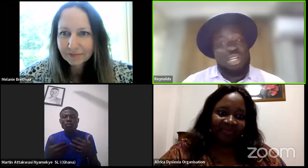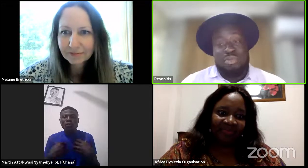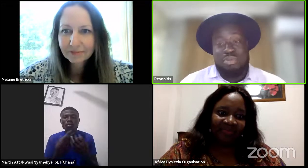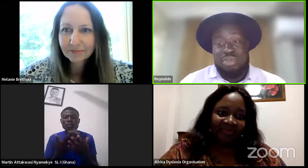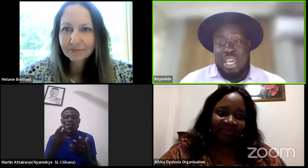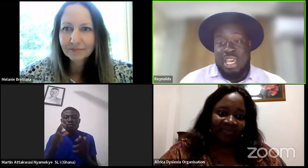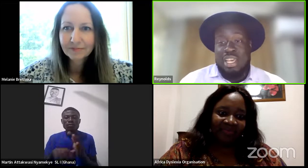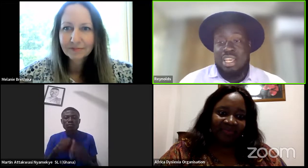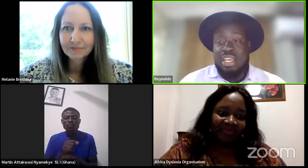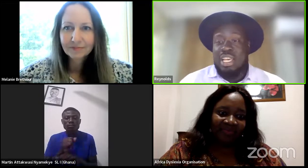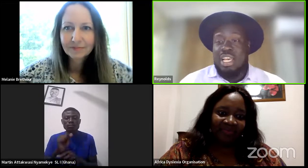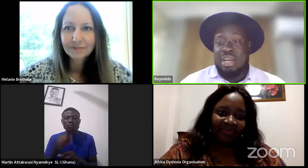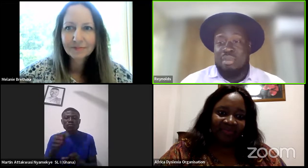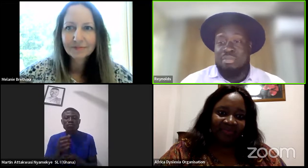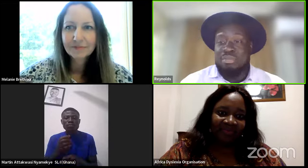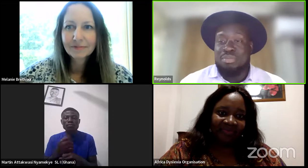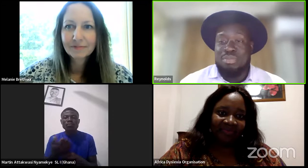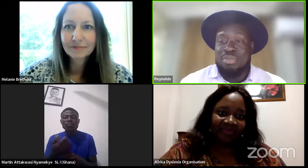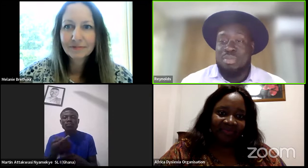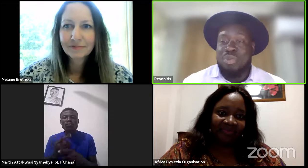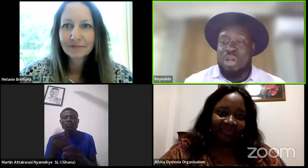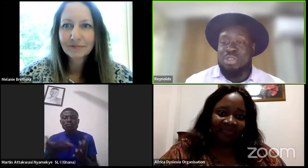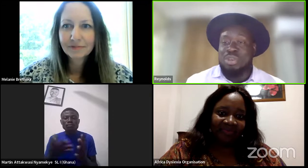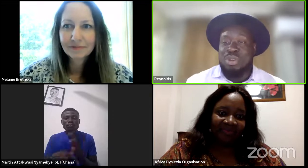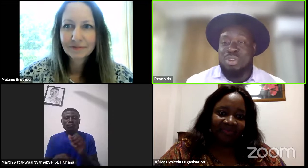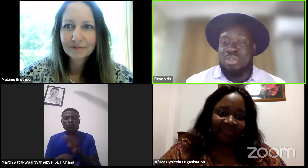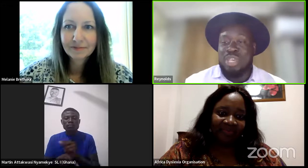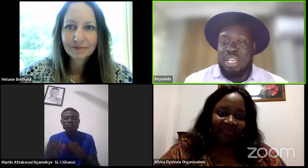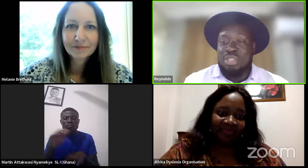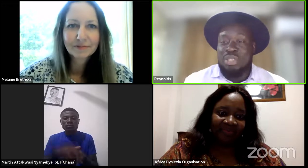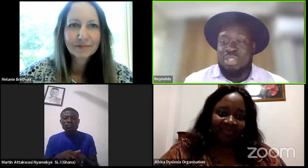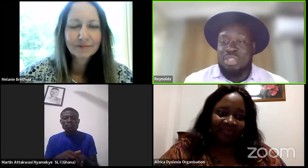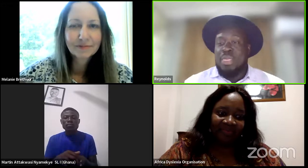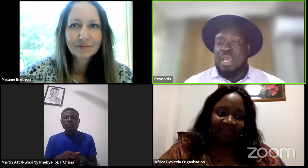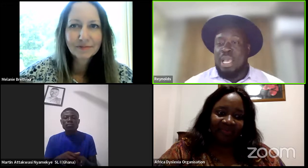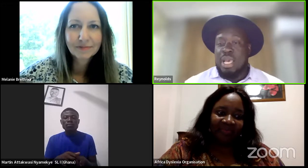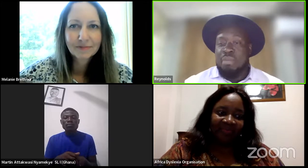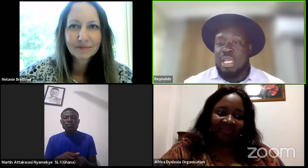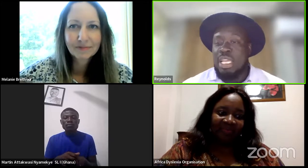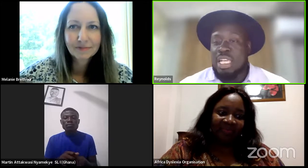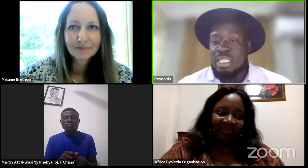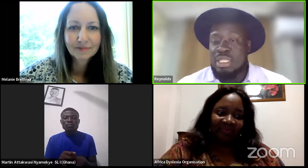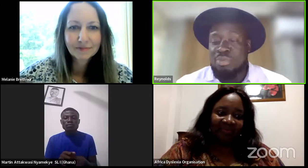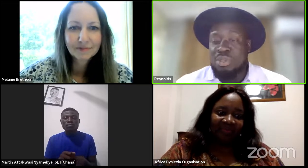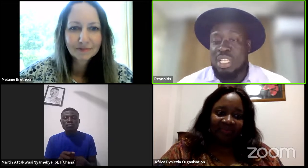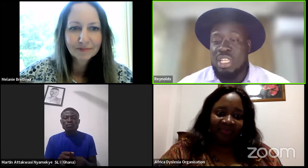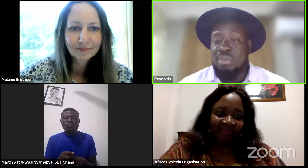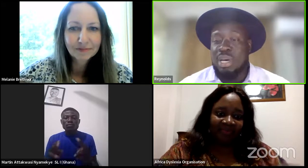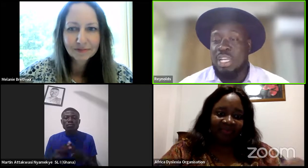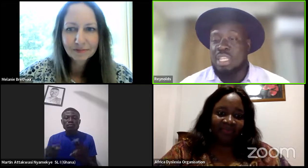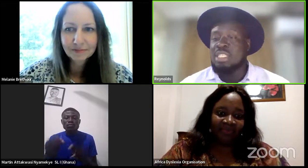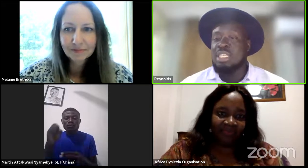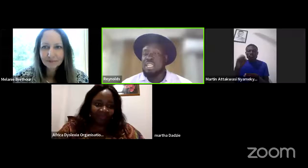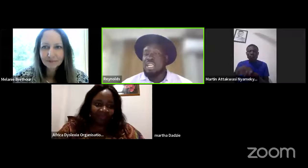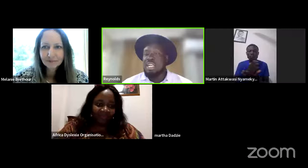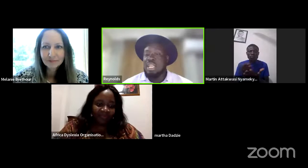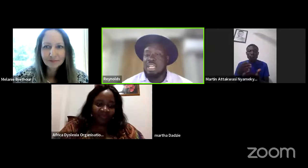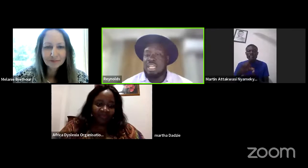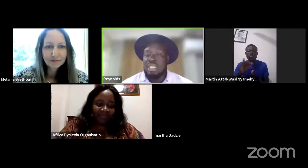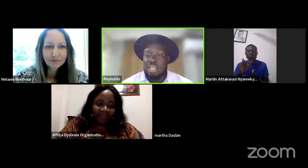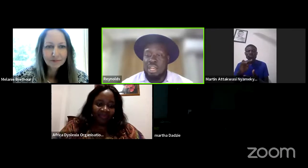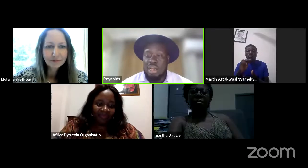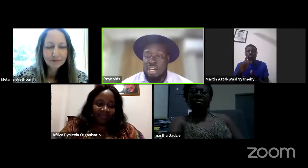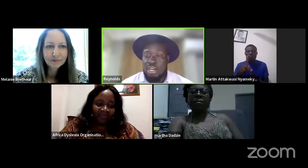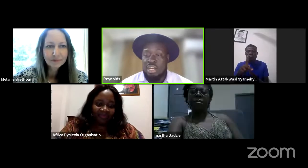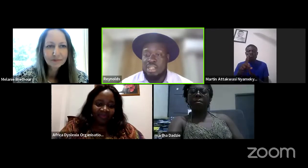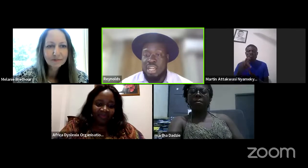you can pick up from here whilst you are also here. So Melanie has posted a Padlet